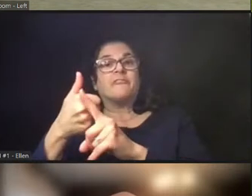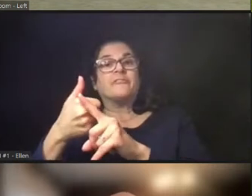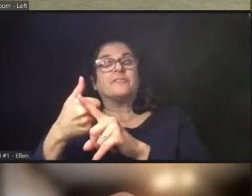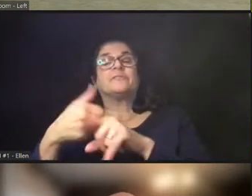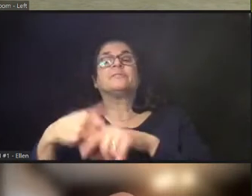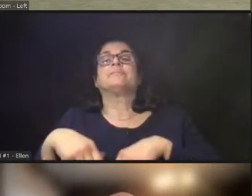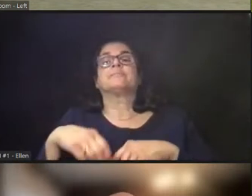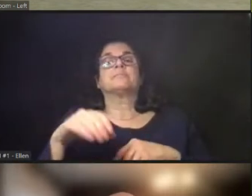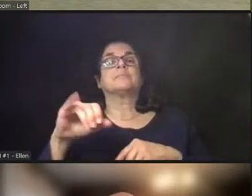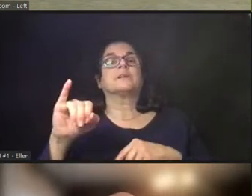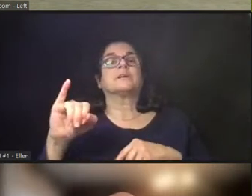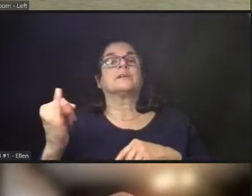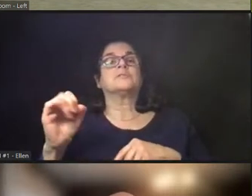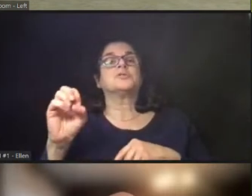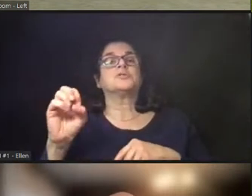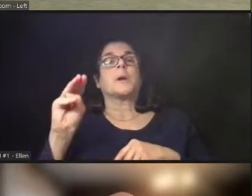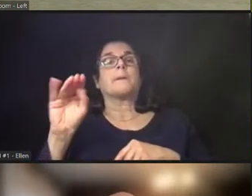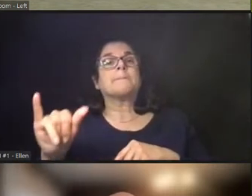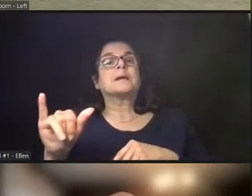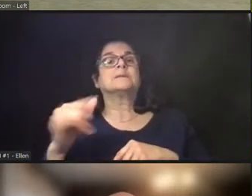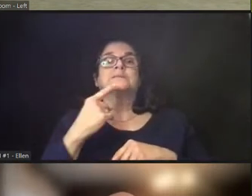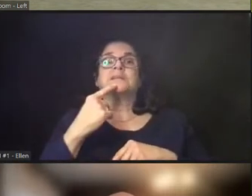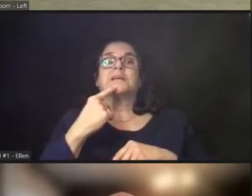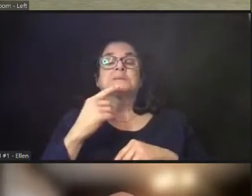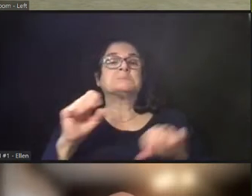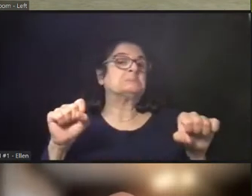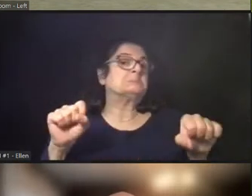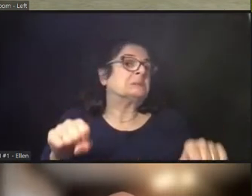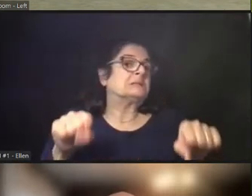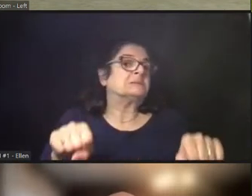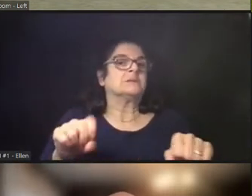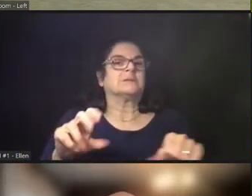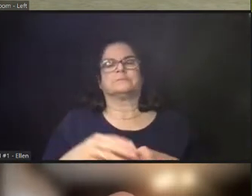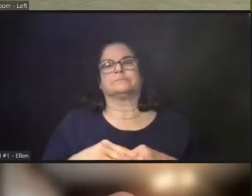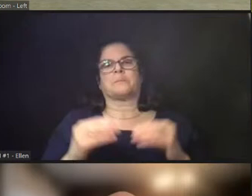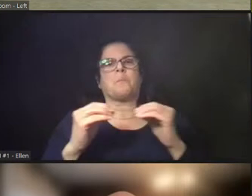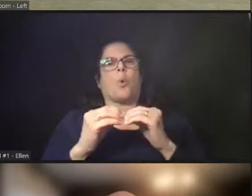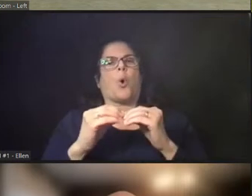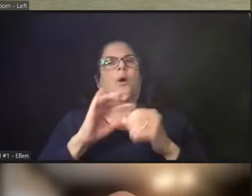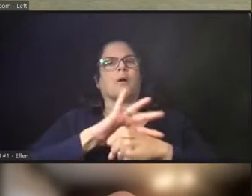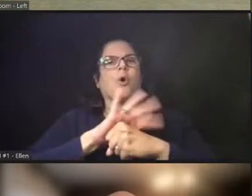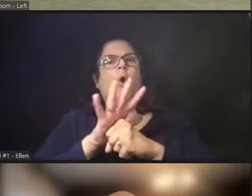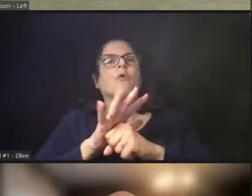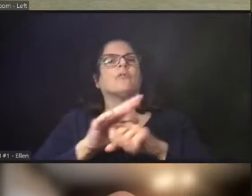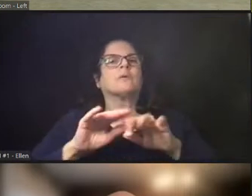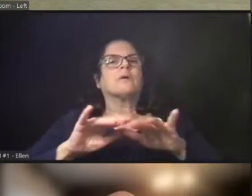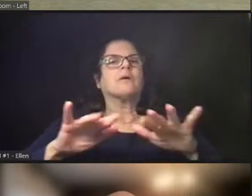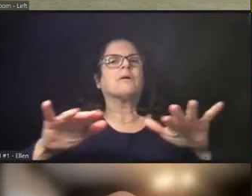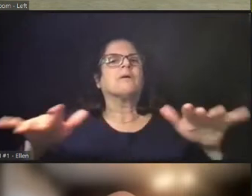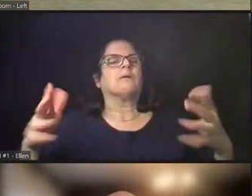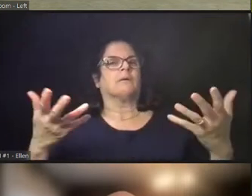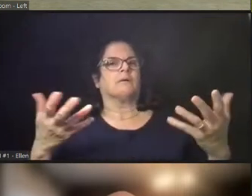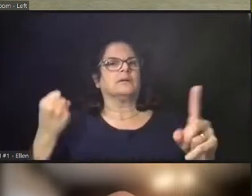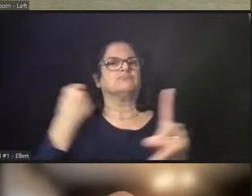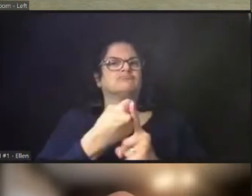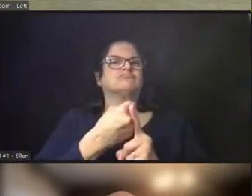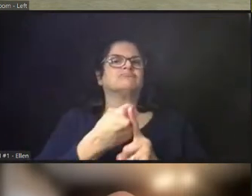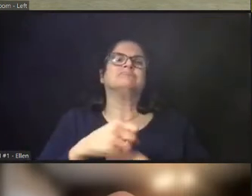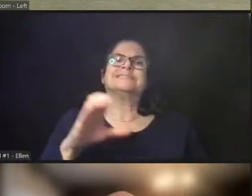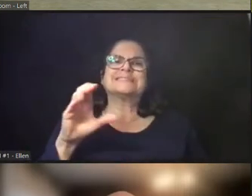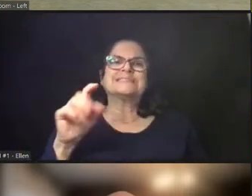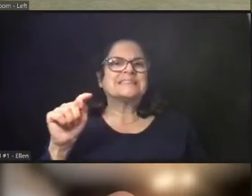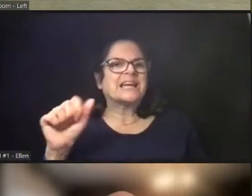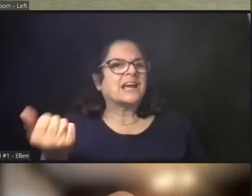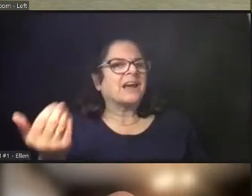Jeremy's comments about a second wave of COVID or other issues in the winter will obviously could have an impact on CTA,